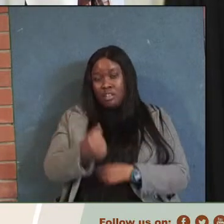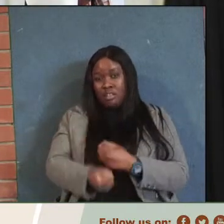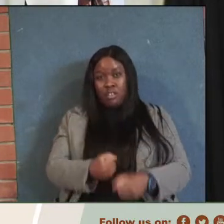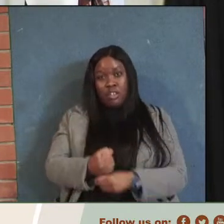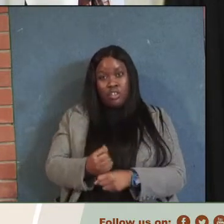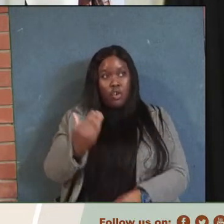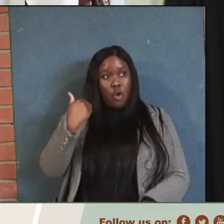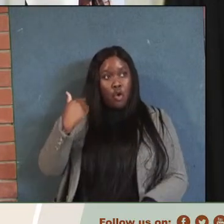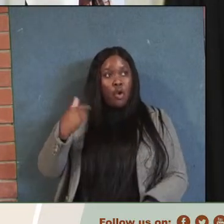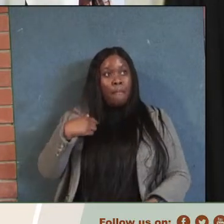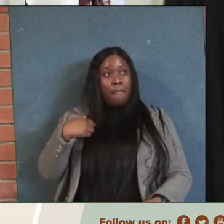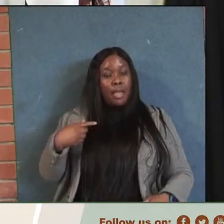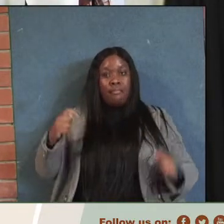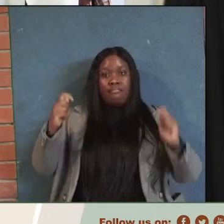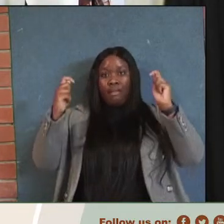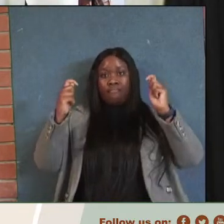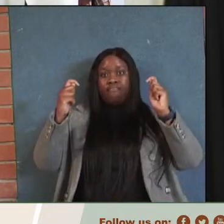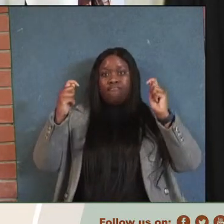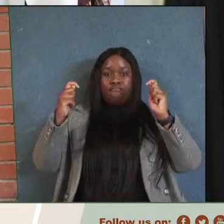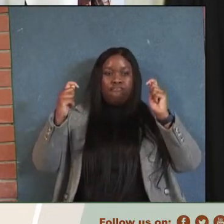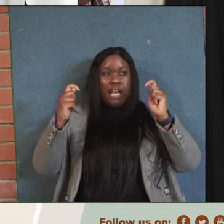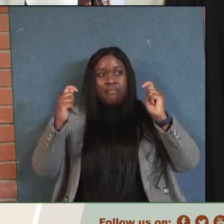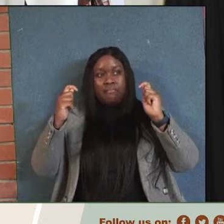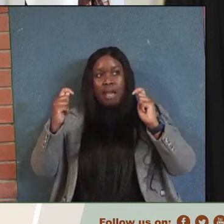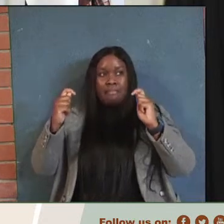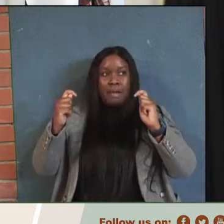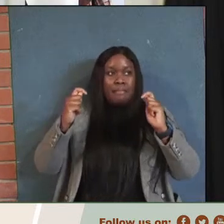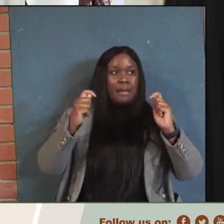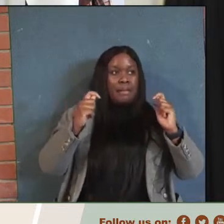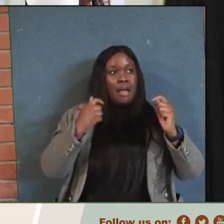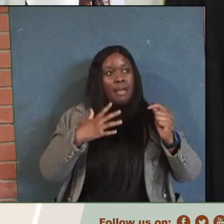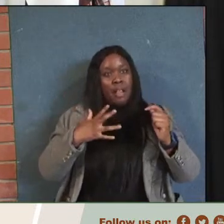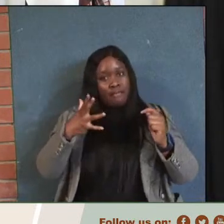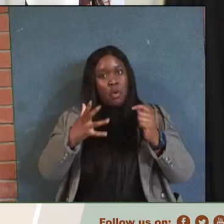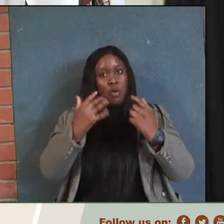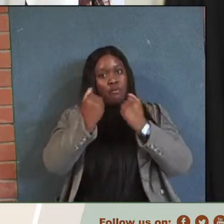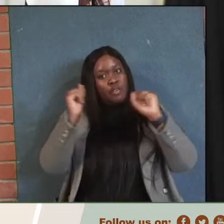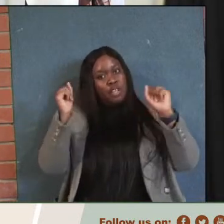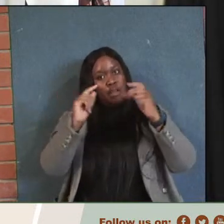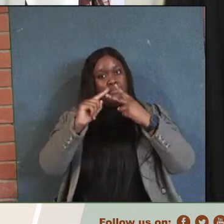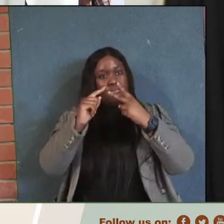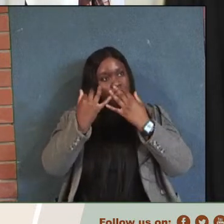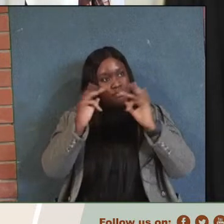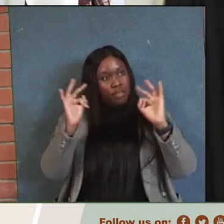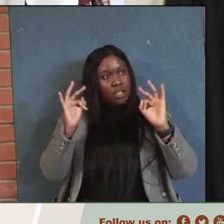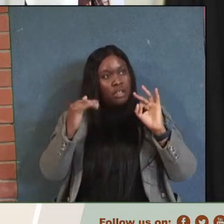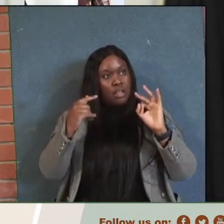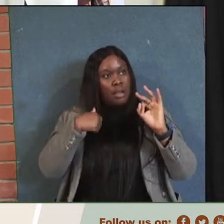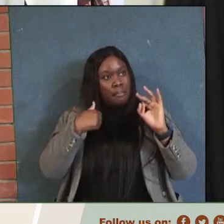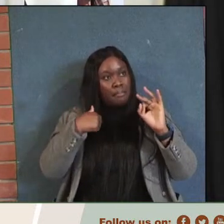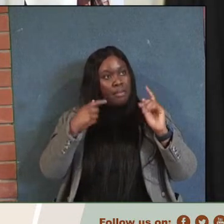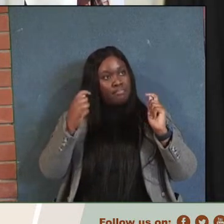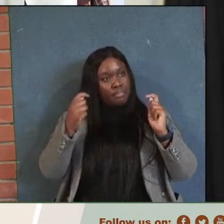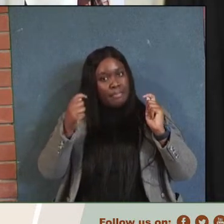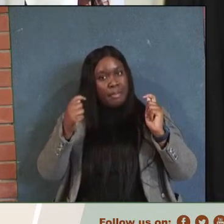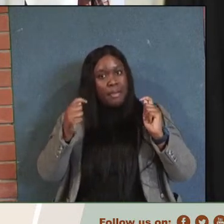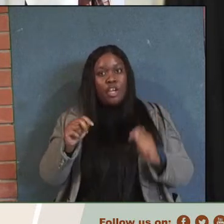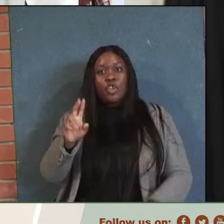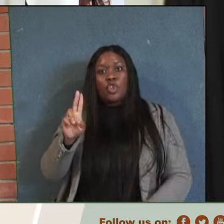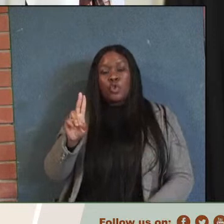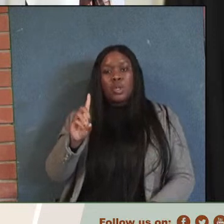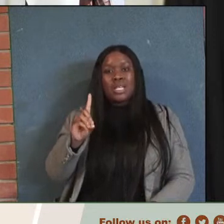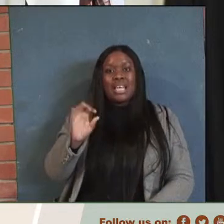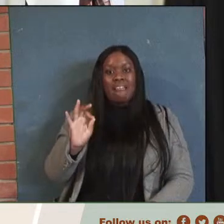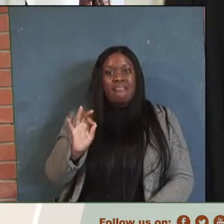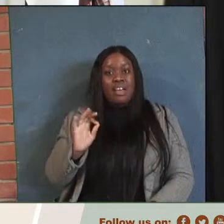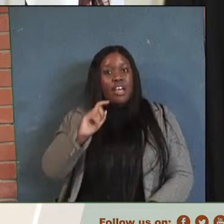with a placard as a 10-year-old, protesting for freedom and democracy. I joined the underground movement of the UDF at that time, at the age of